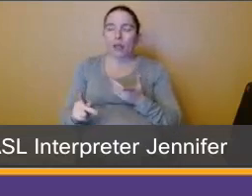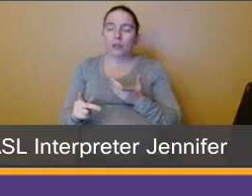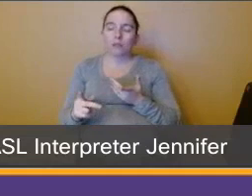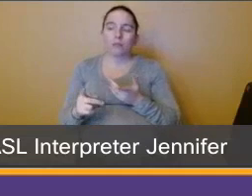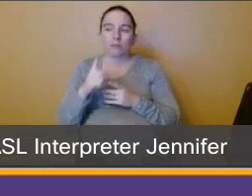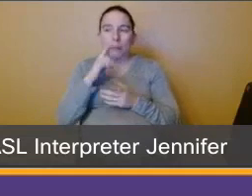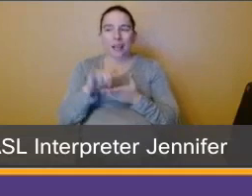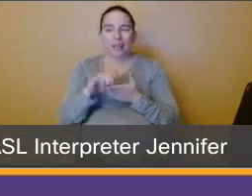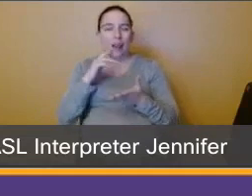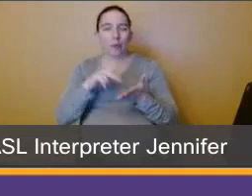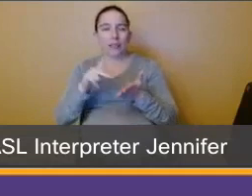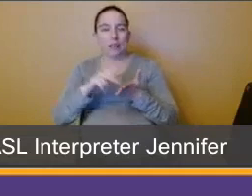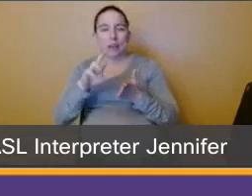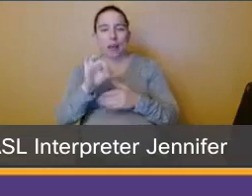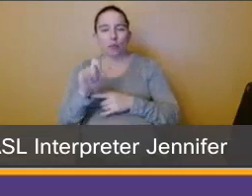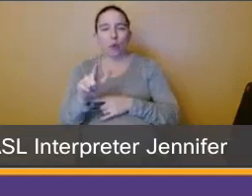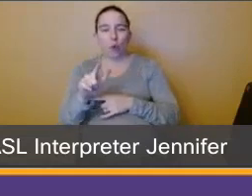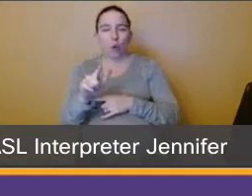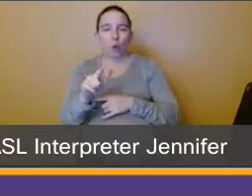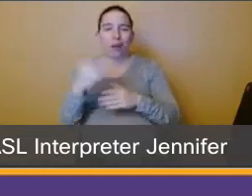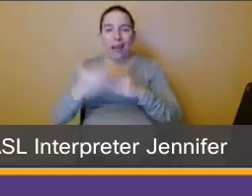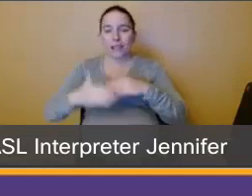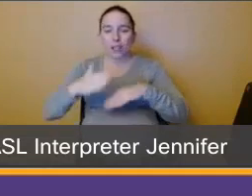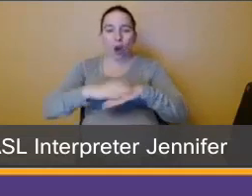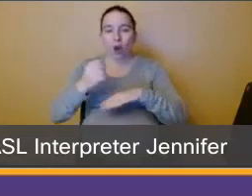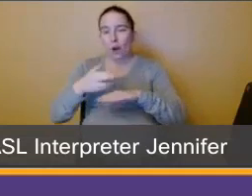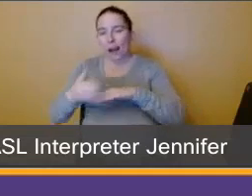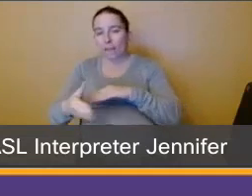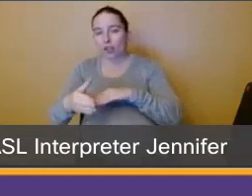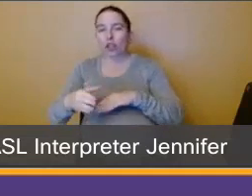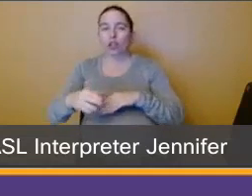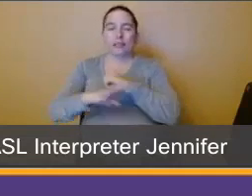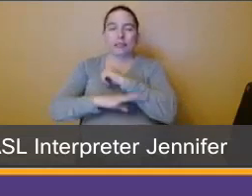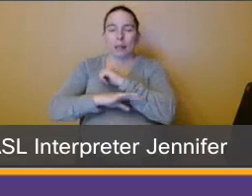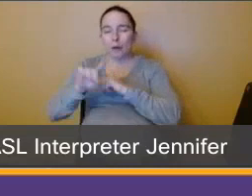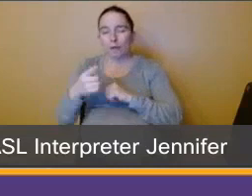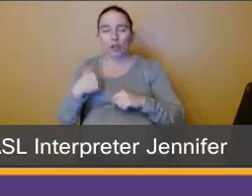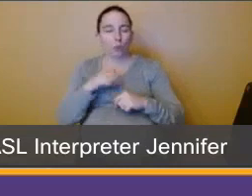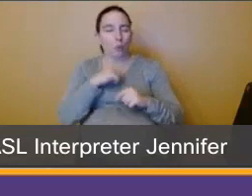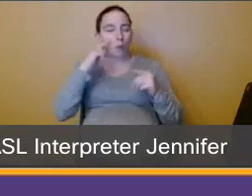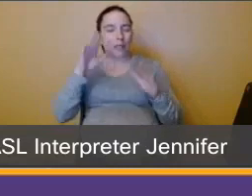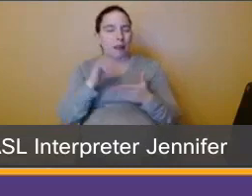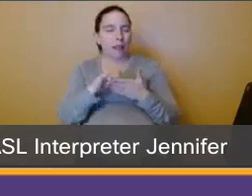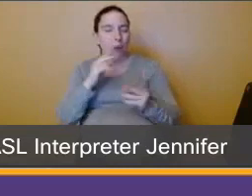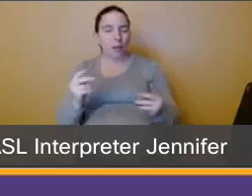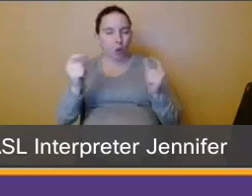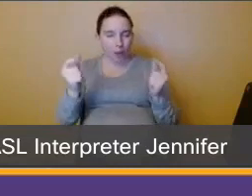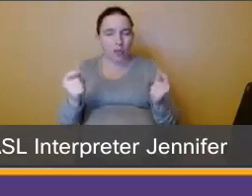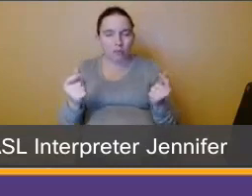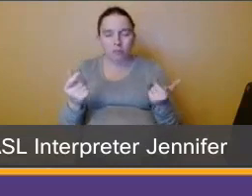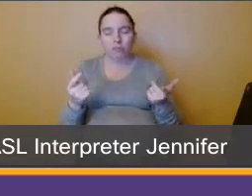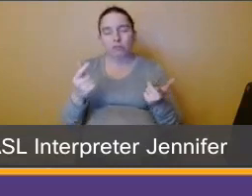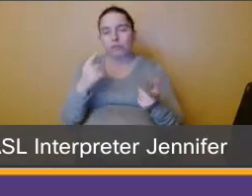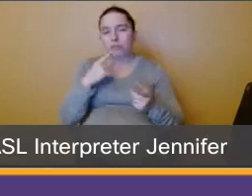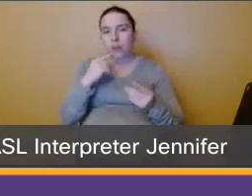payroll ending on or immediately after 9/1/2021, we'd expect that should be a pretty quick turnaround, right? The quicker we get this data,